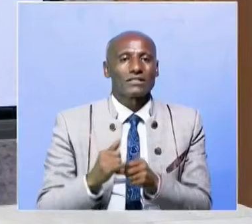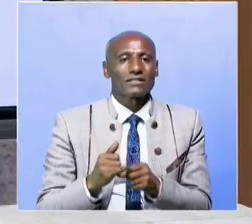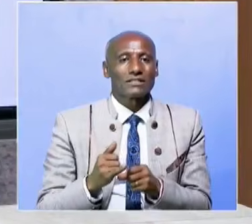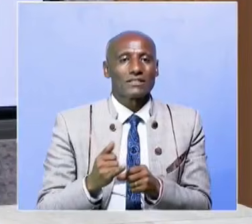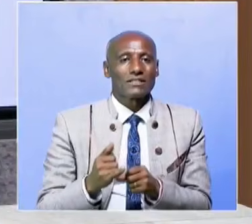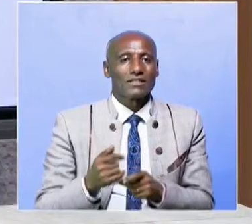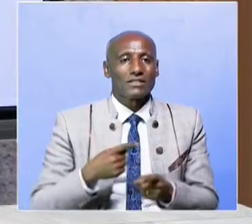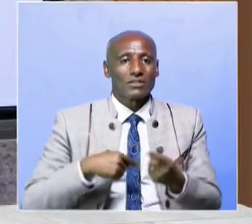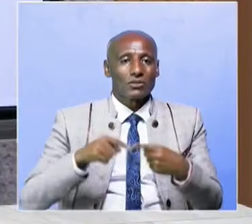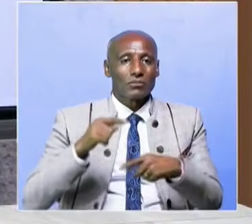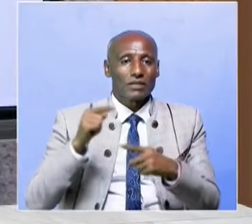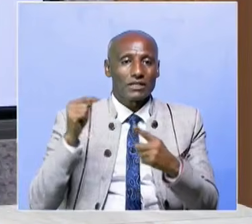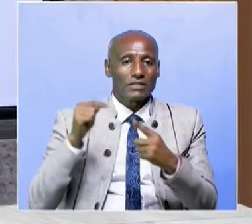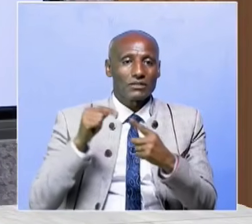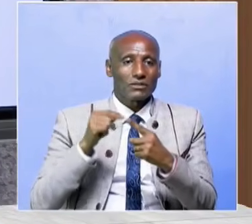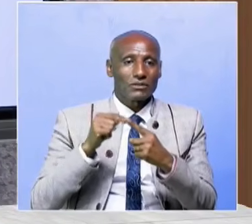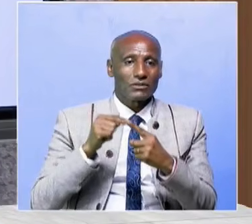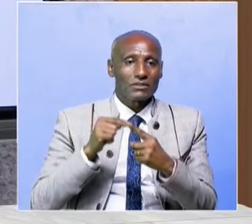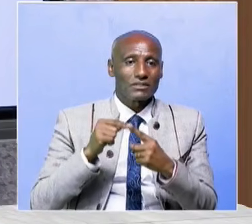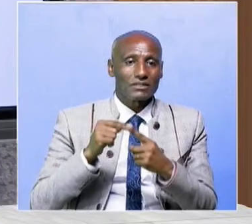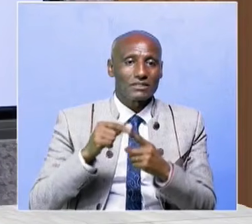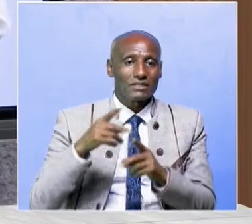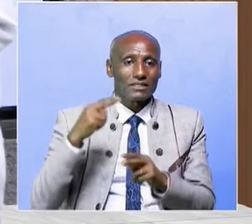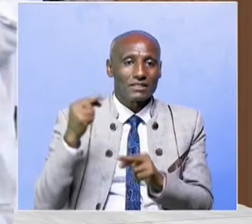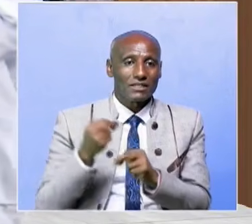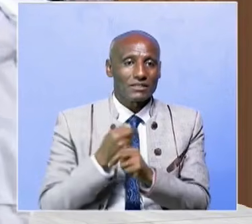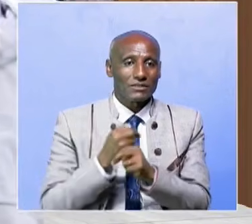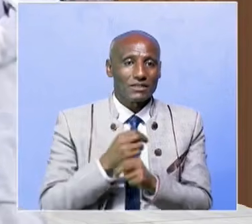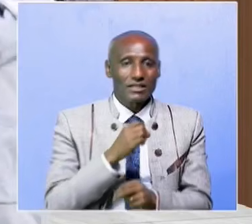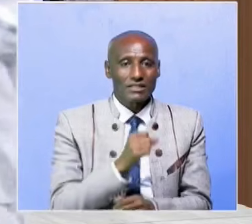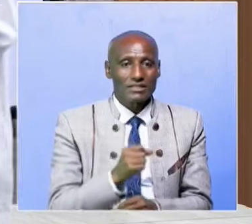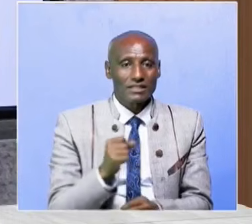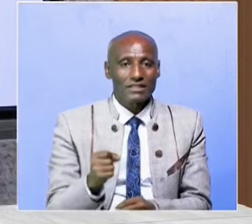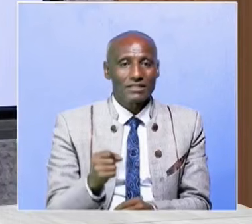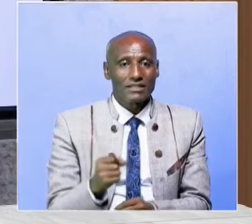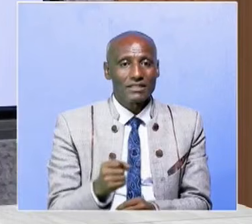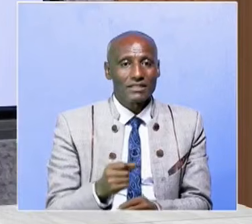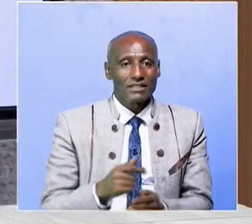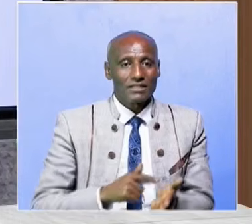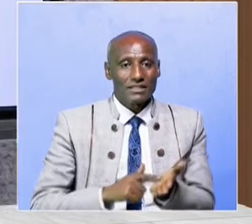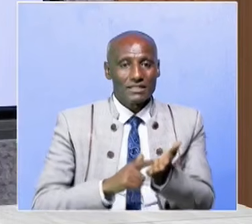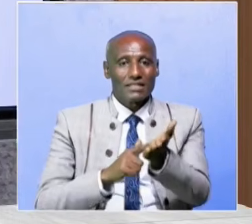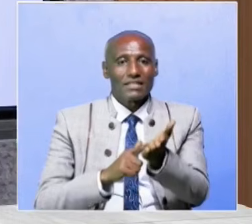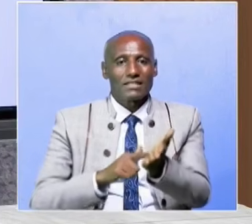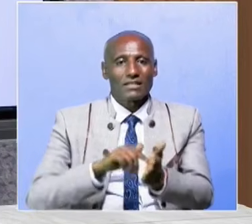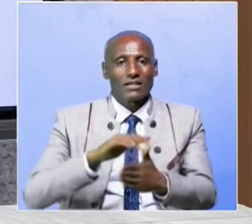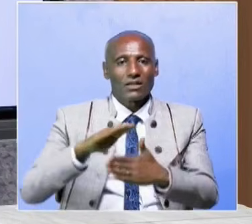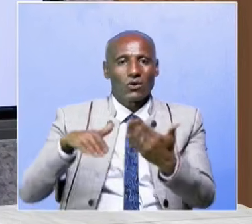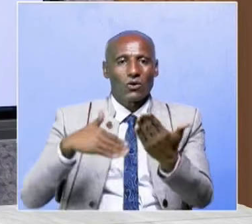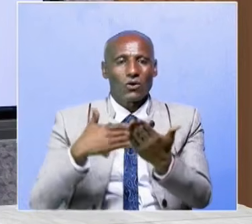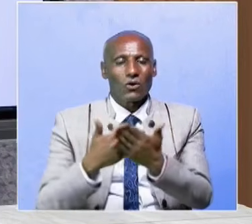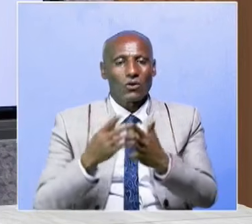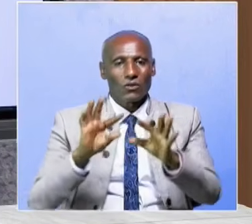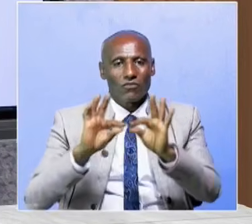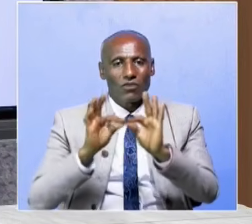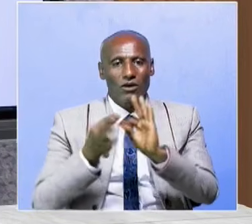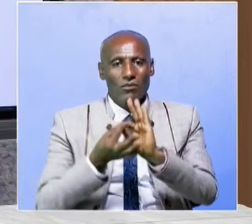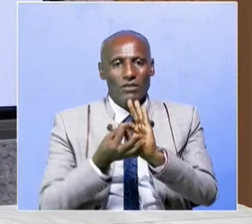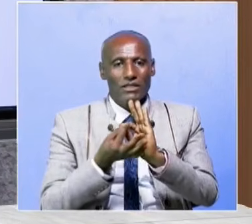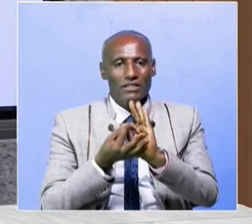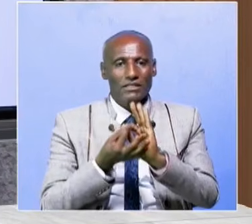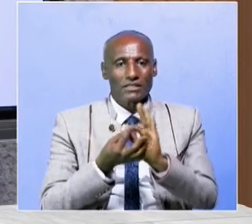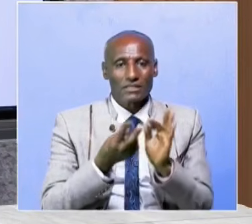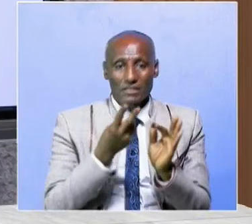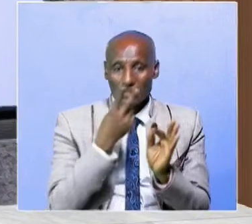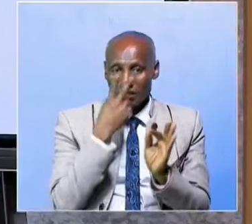to bring this house to its natural state. So these are all the vocabulary we're going to